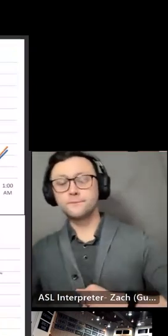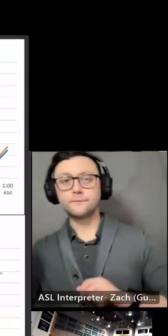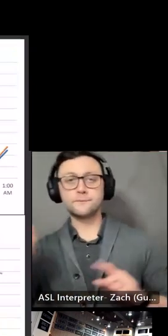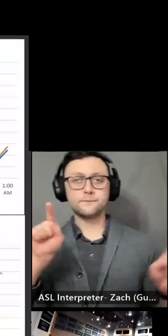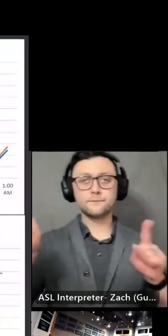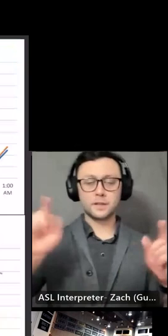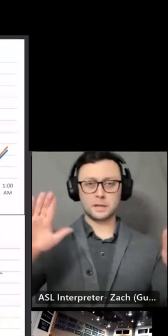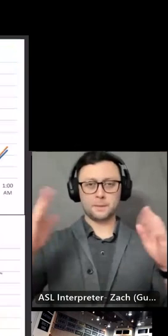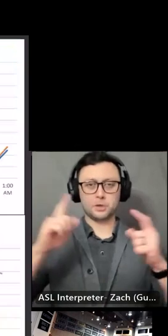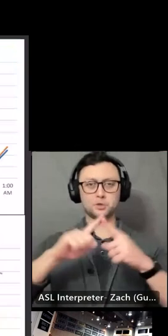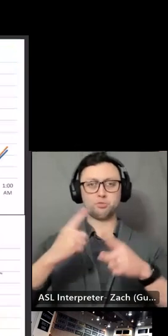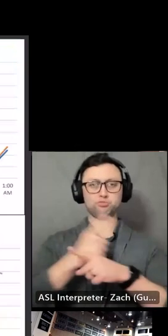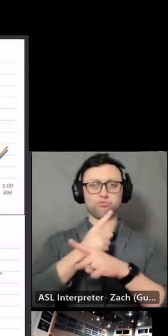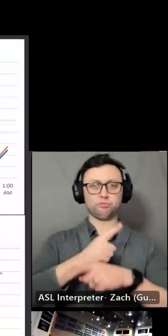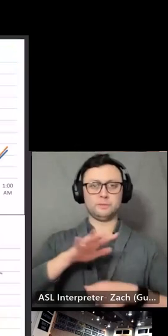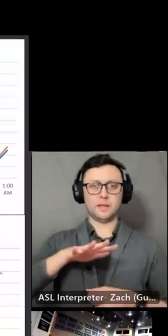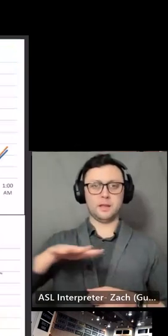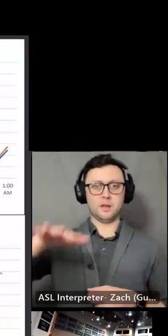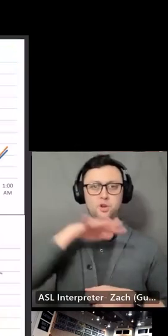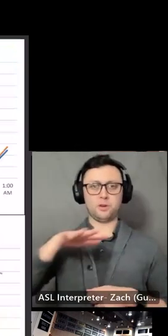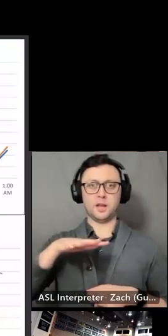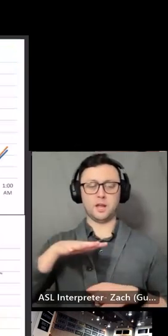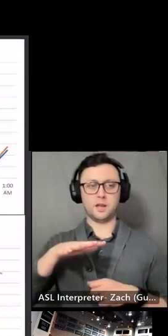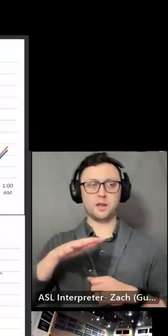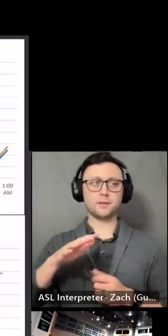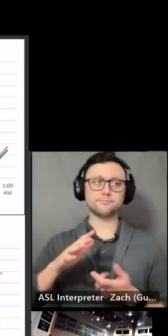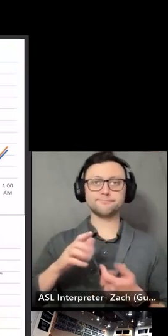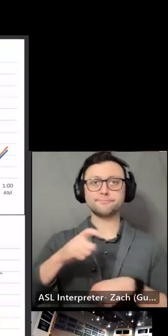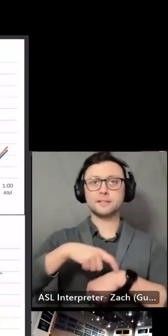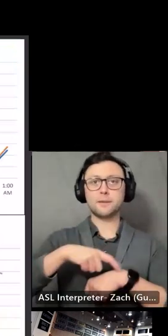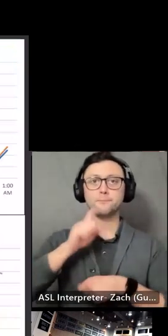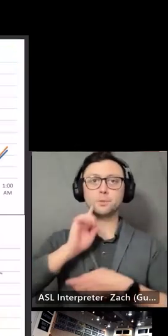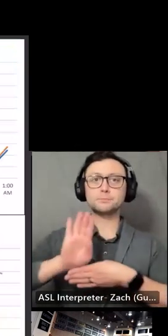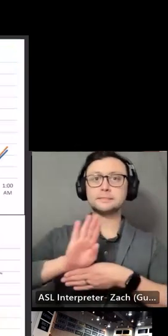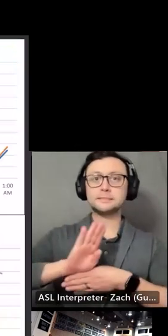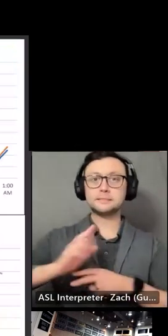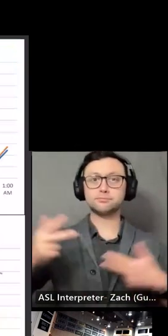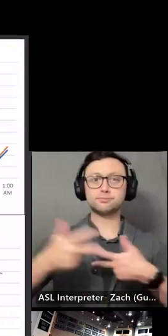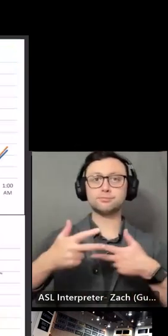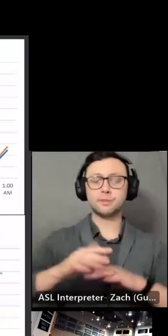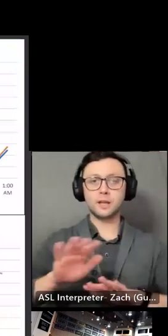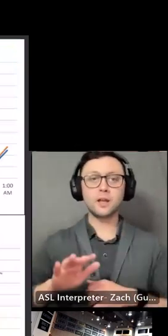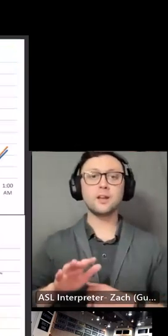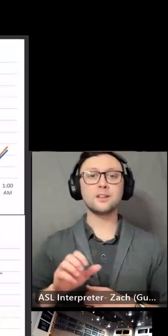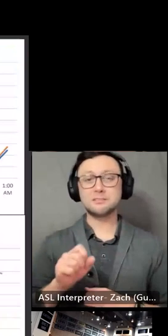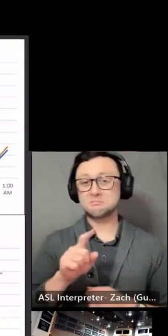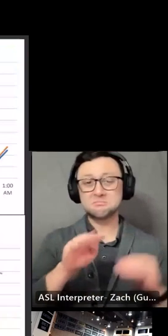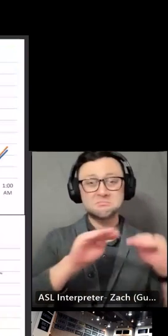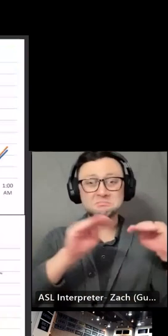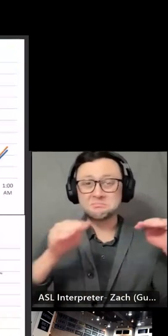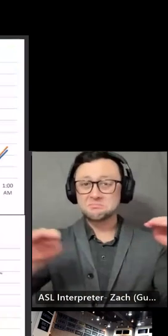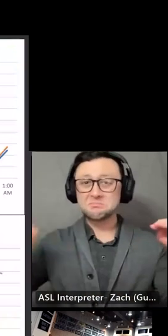the overall surrounding roadway over the course of the day. As you can see, it's almost imperceptible.